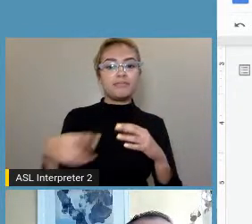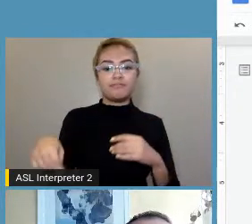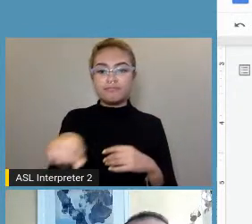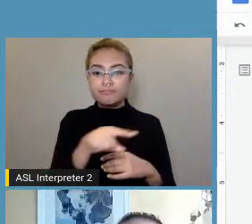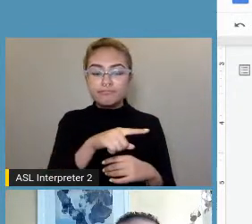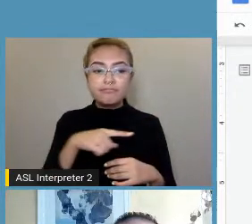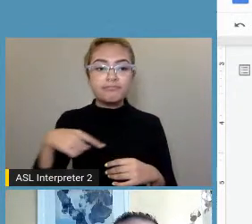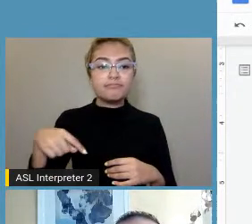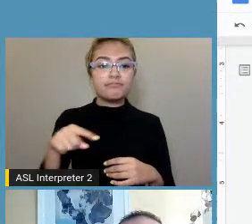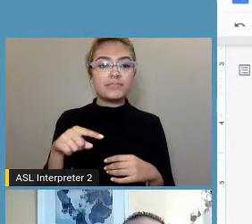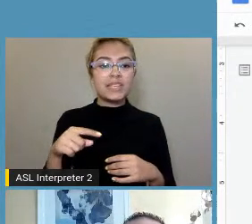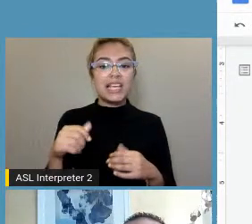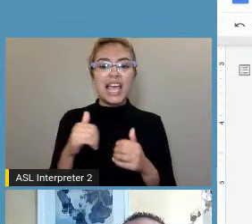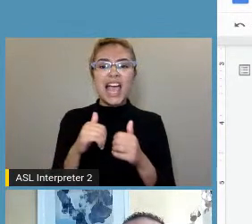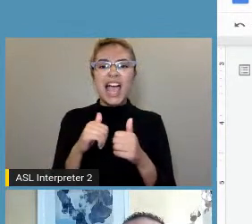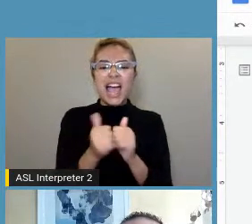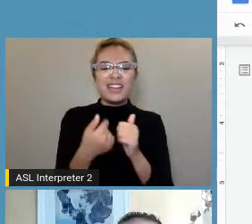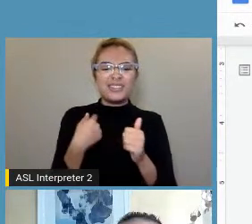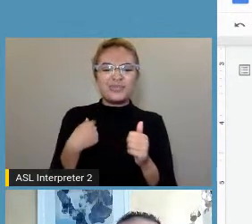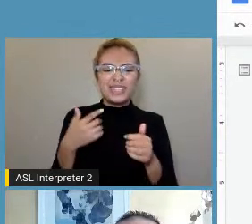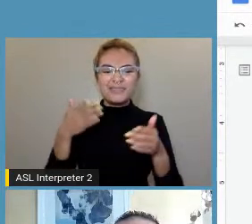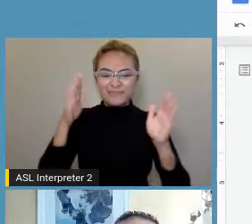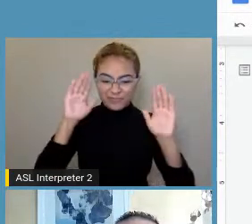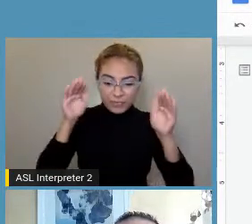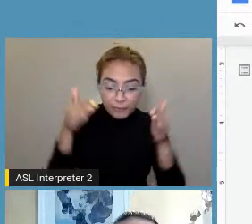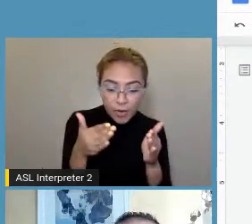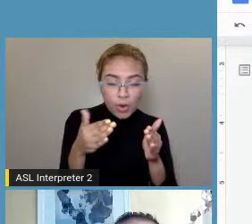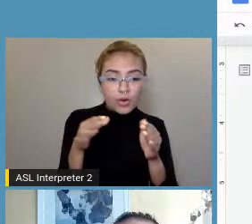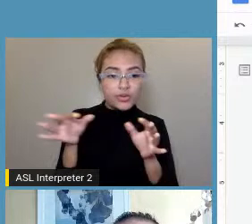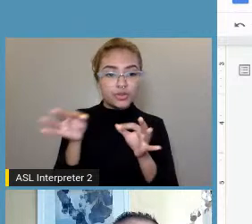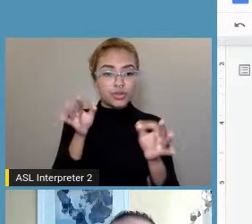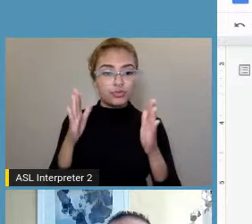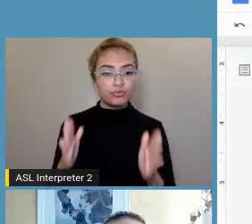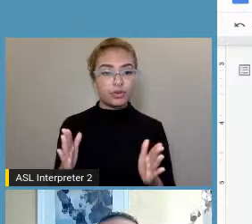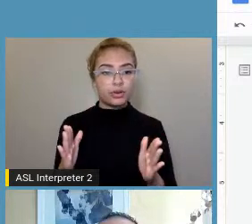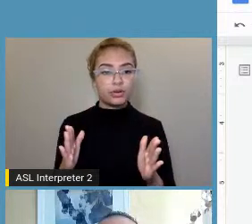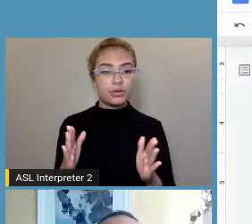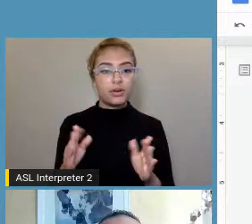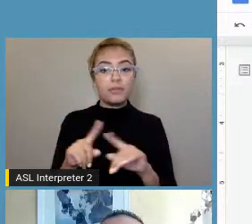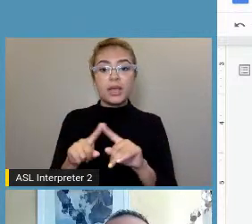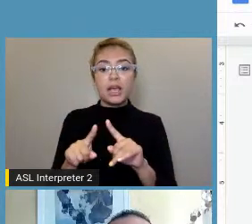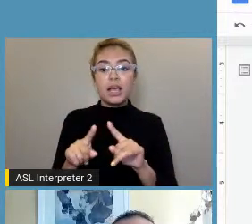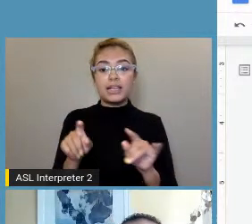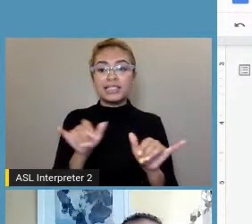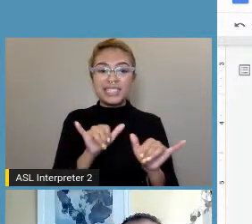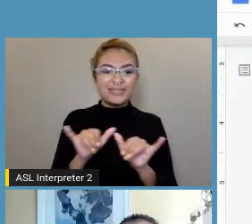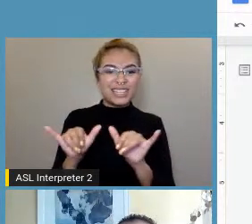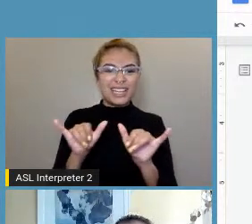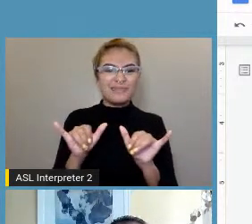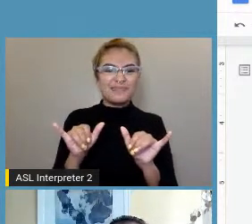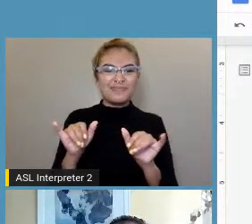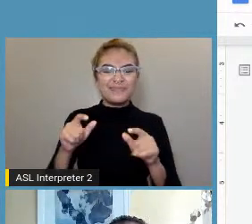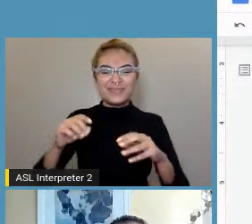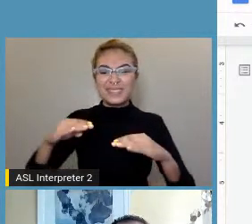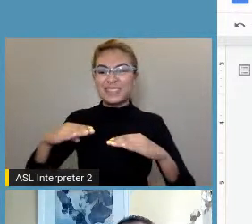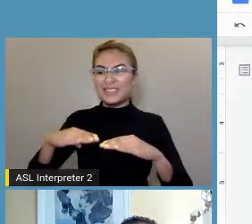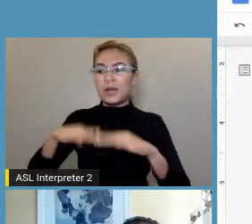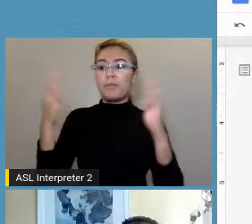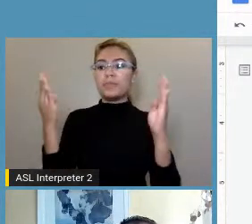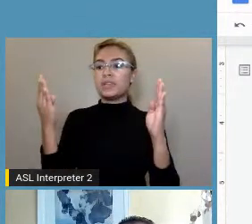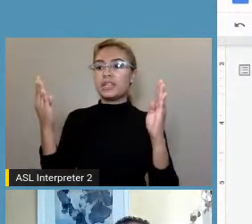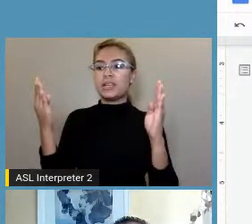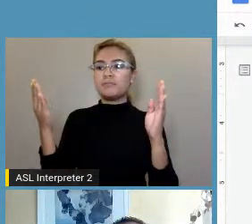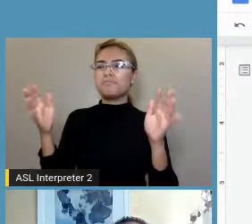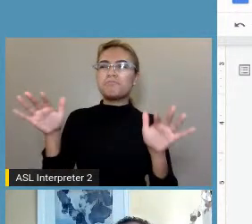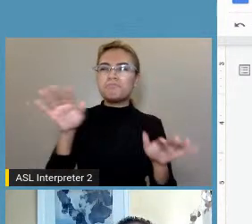or the sanity of being a curator, while at the same time opening the can of worms of what it means to build a